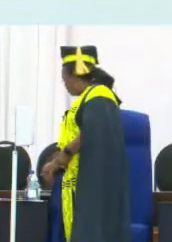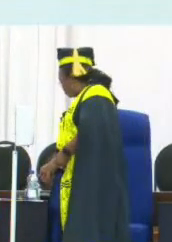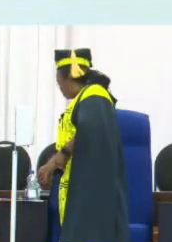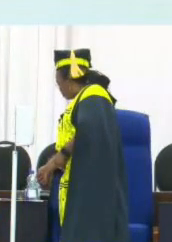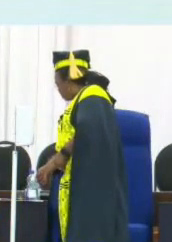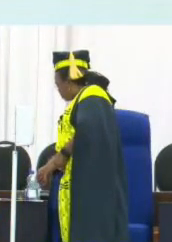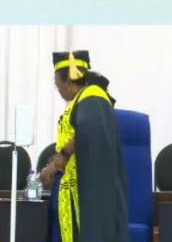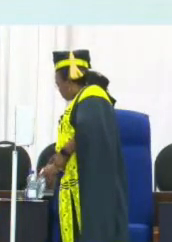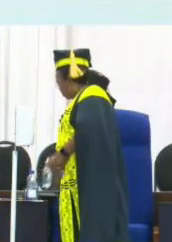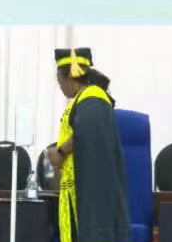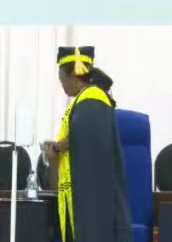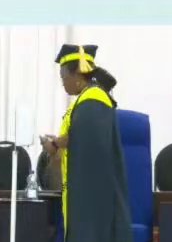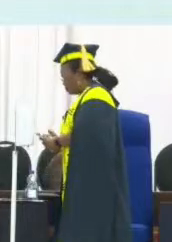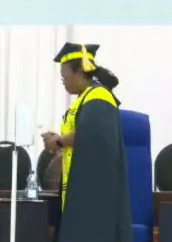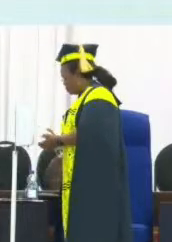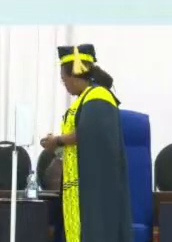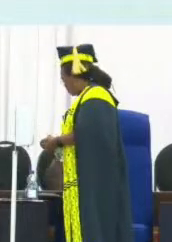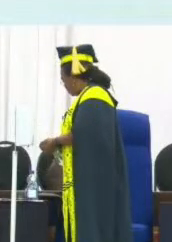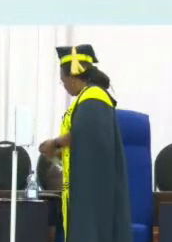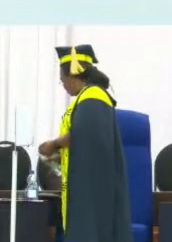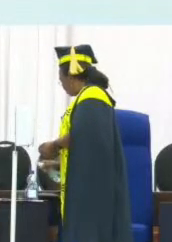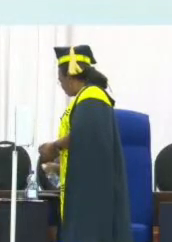Tokozile Mtombeni.